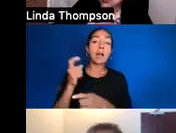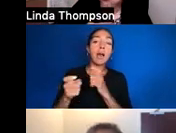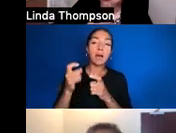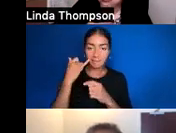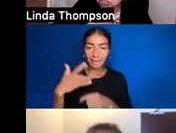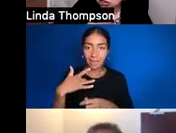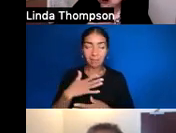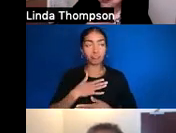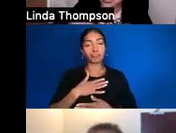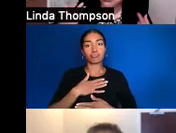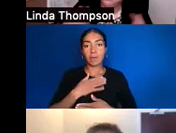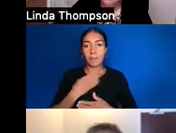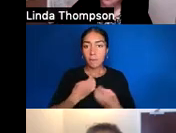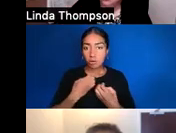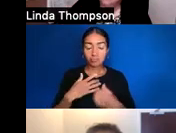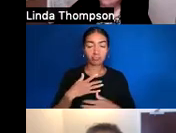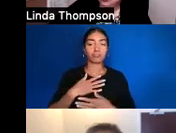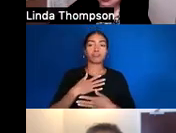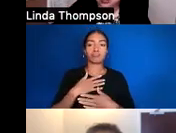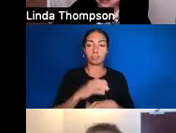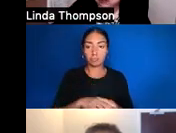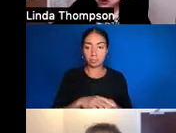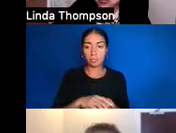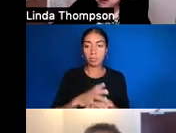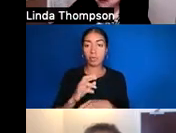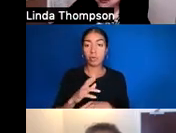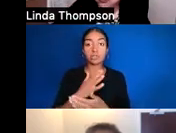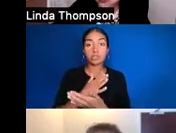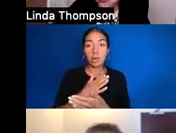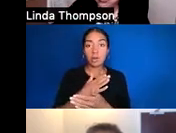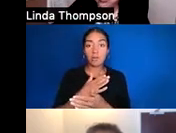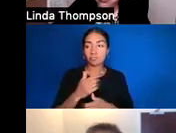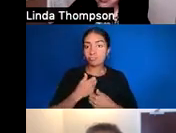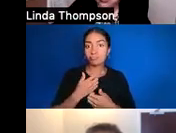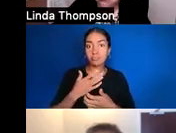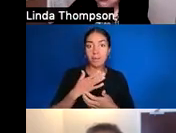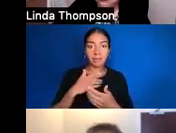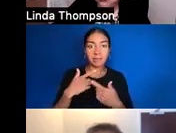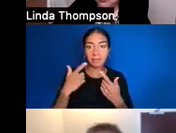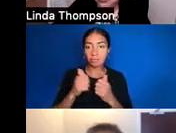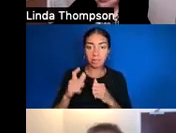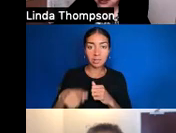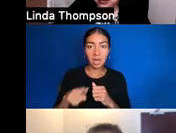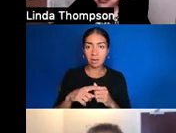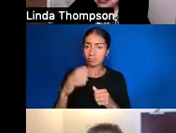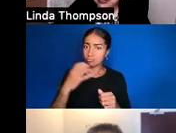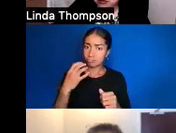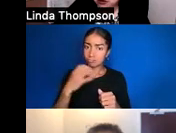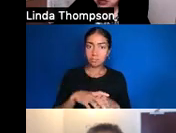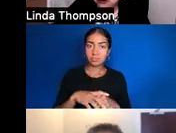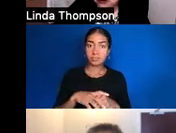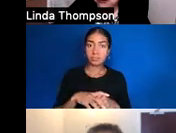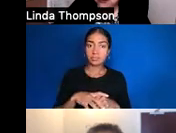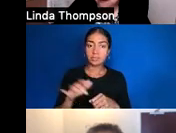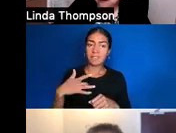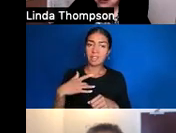deeply, or share my um, life with them, and it was really kind of